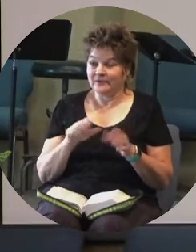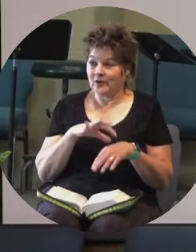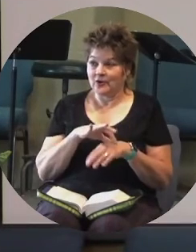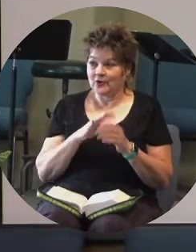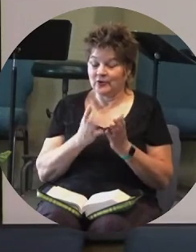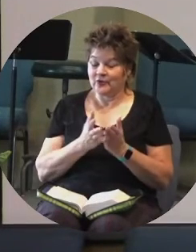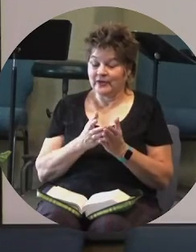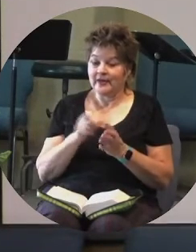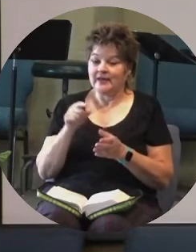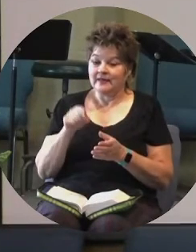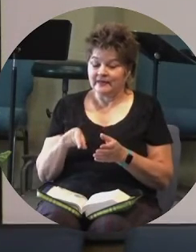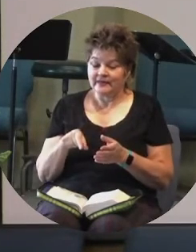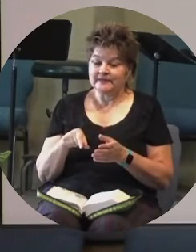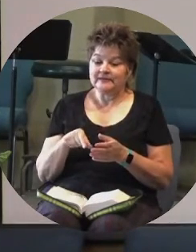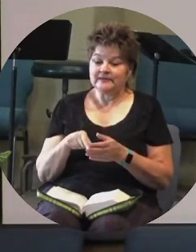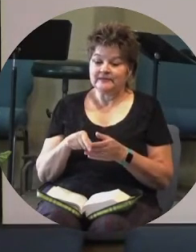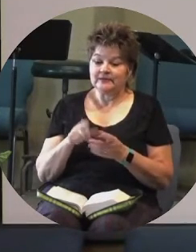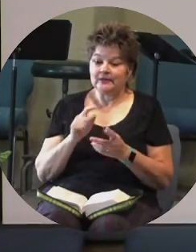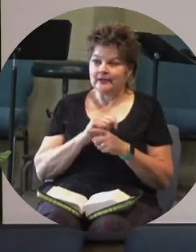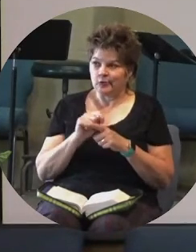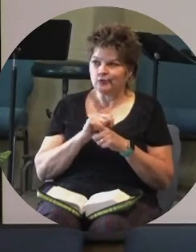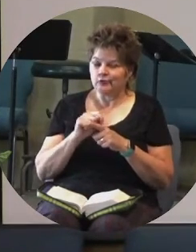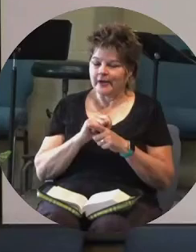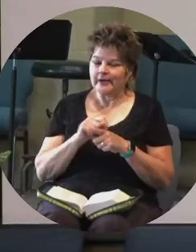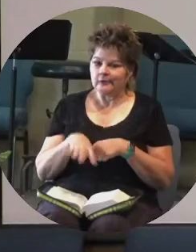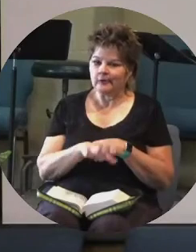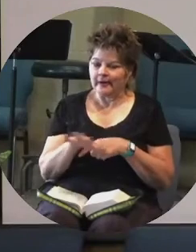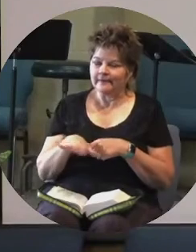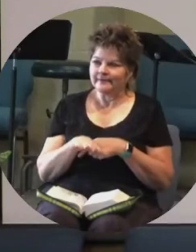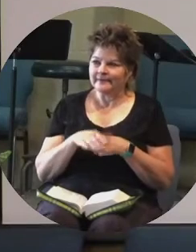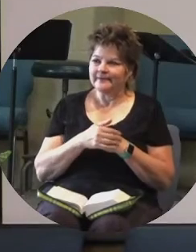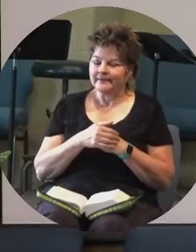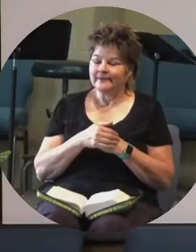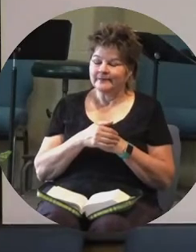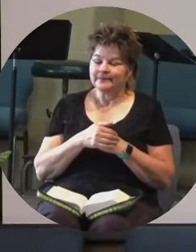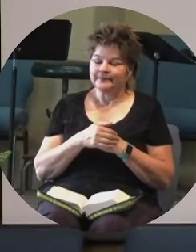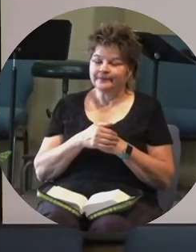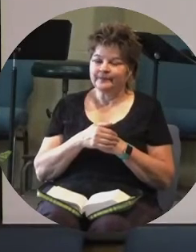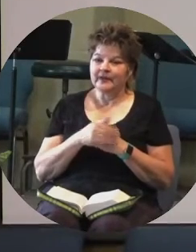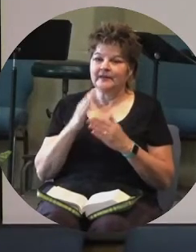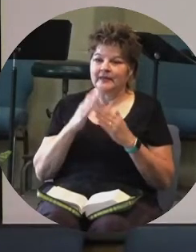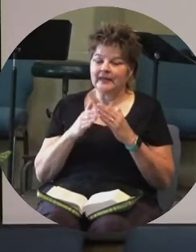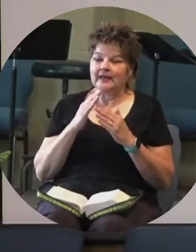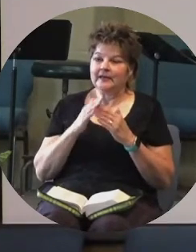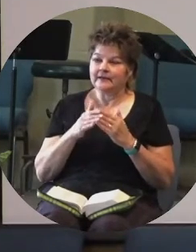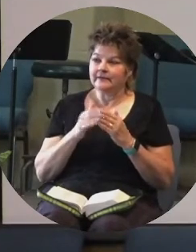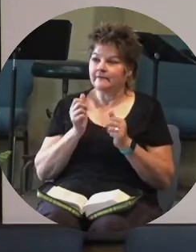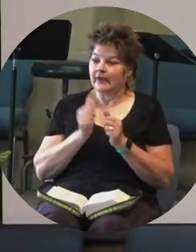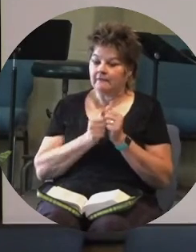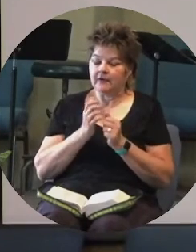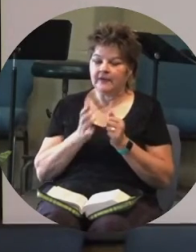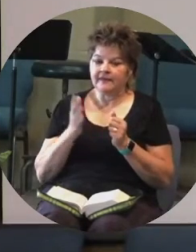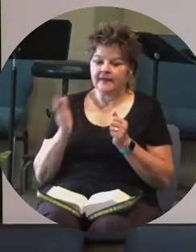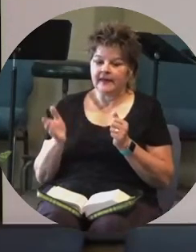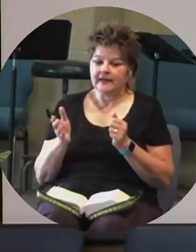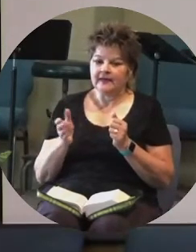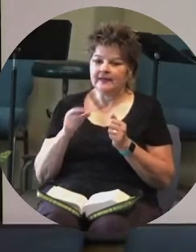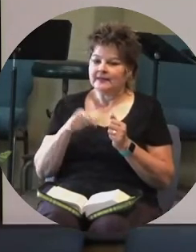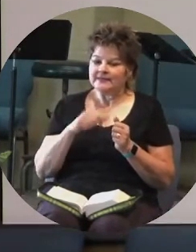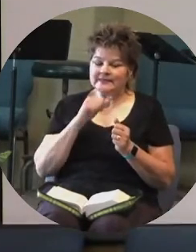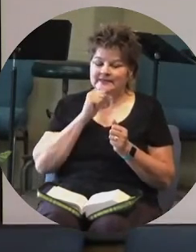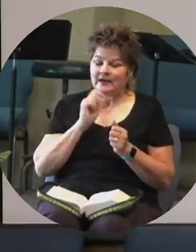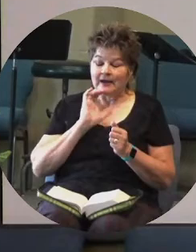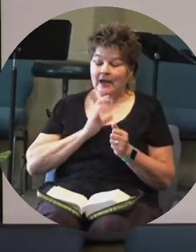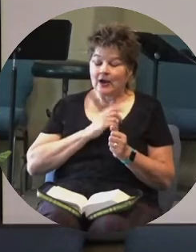This is the proving, the training ground. And at the end of it all, this isn't our